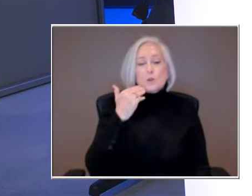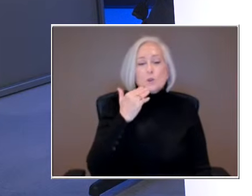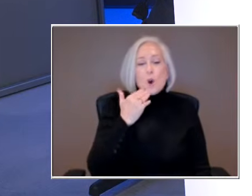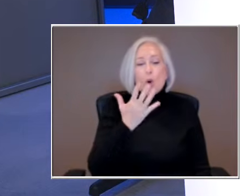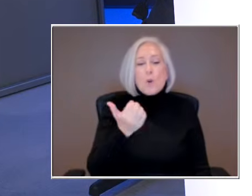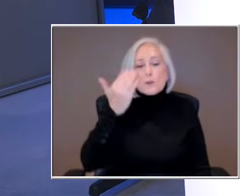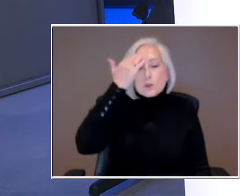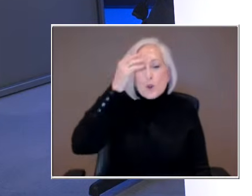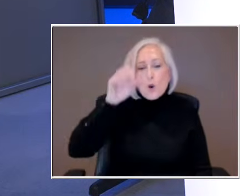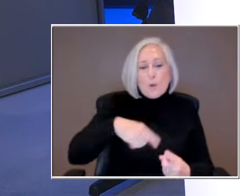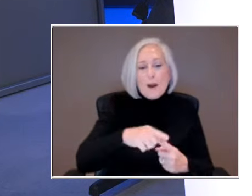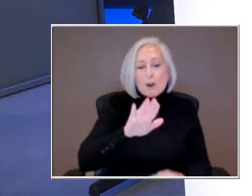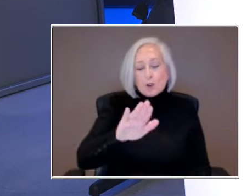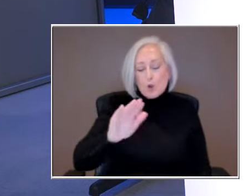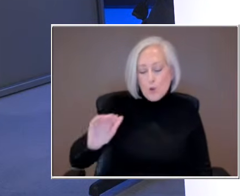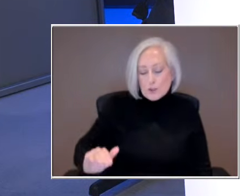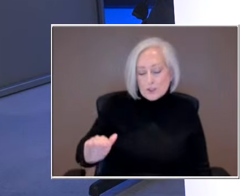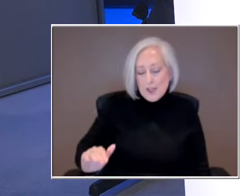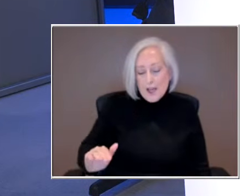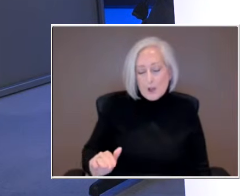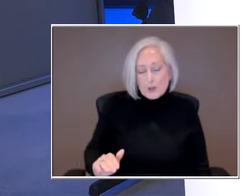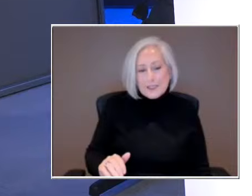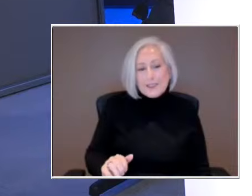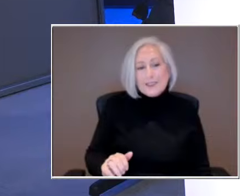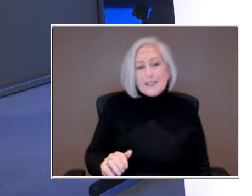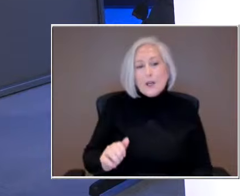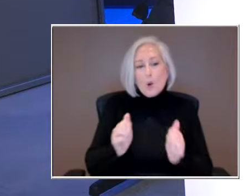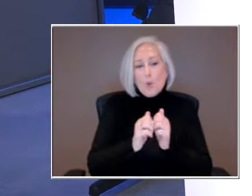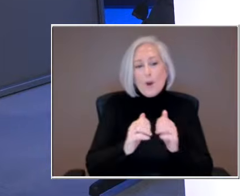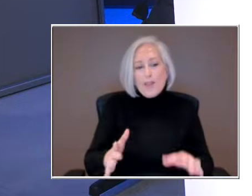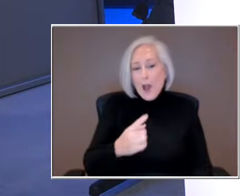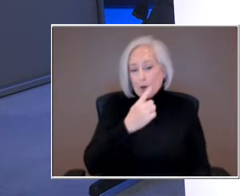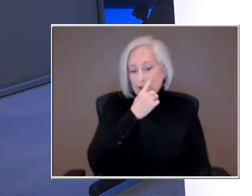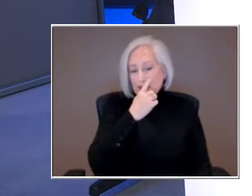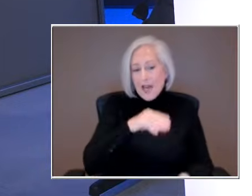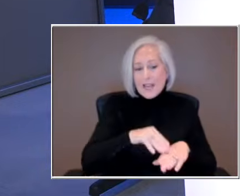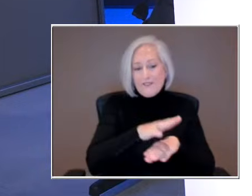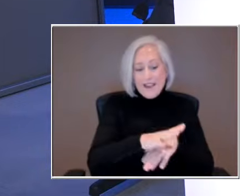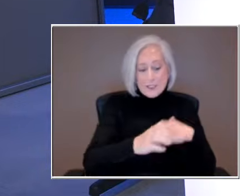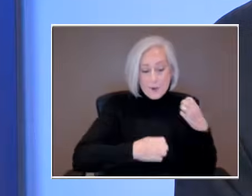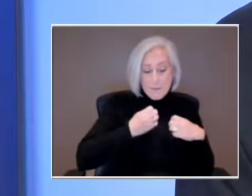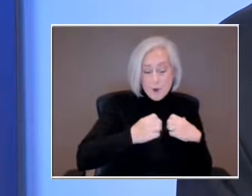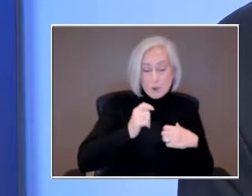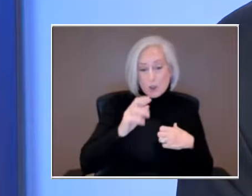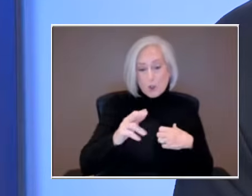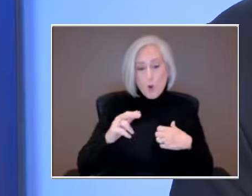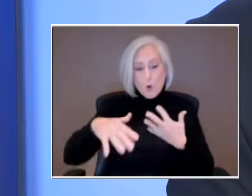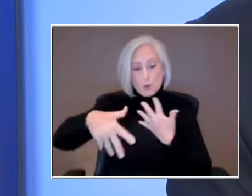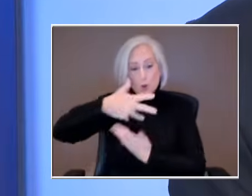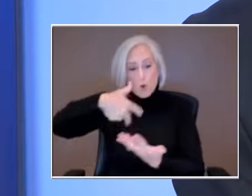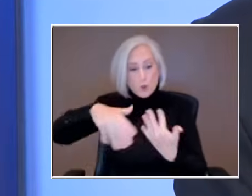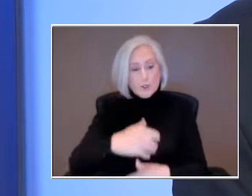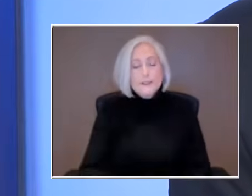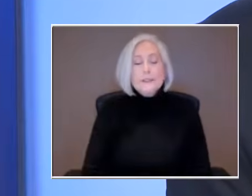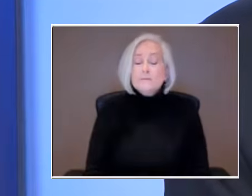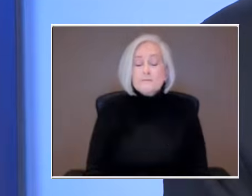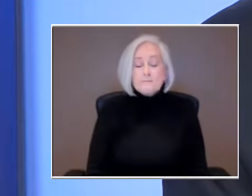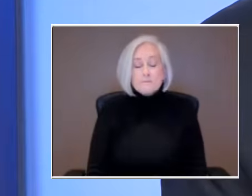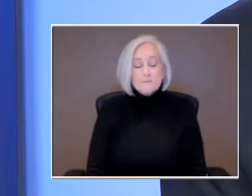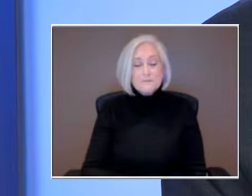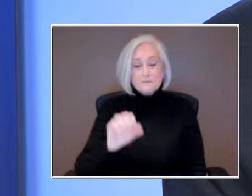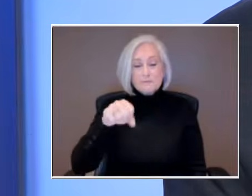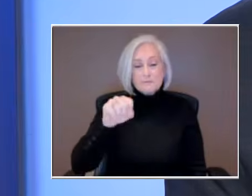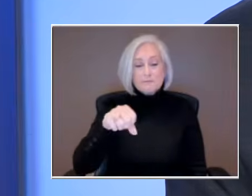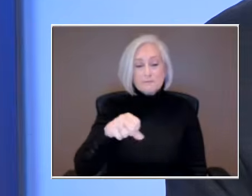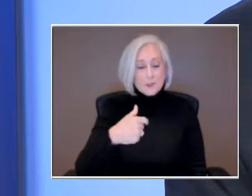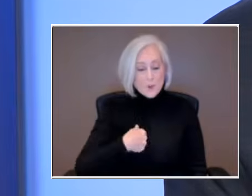childhood, Jim. Did not having an eye affect you socially or emotionally? It did. I mean, like when we're kids, the only thing you